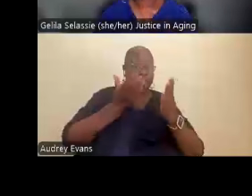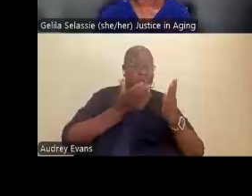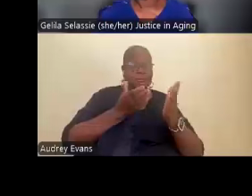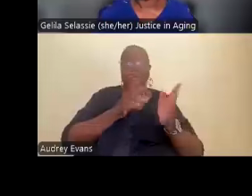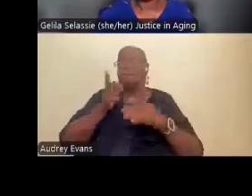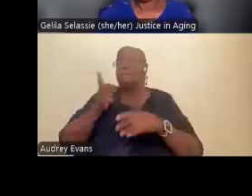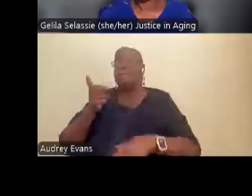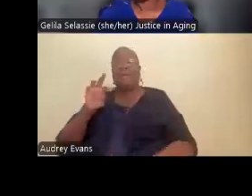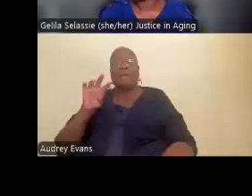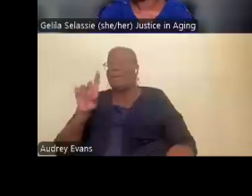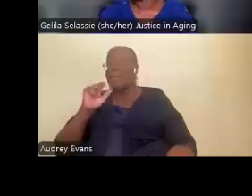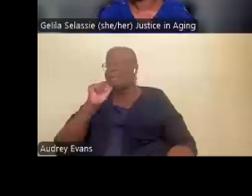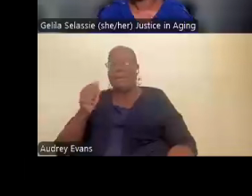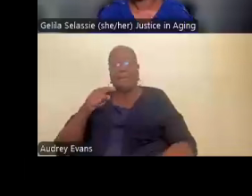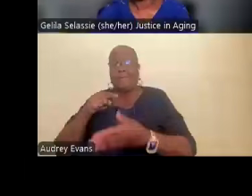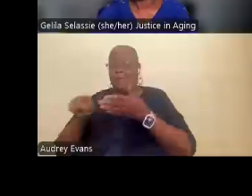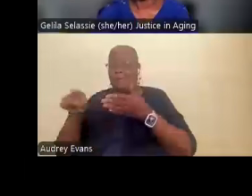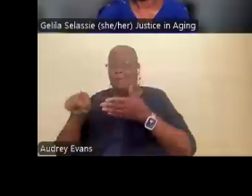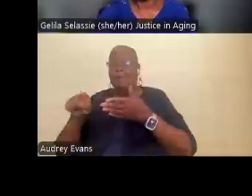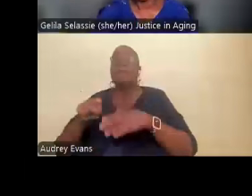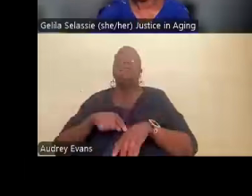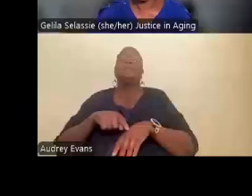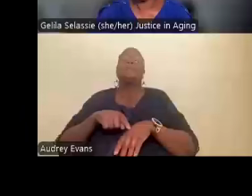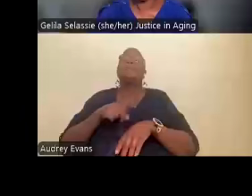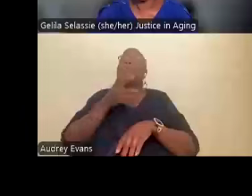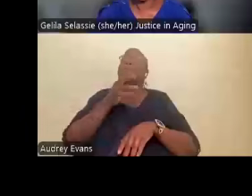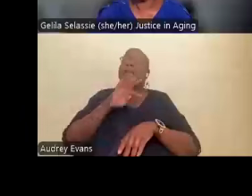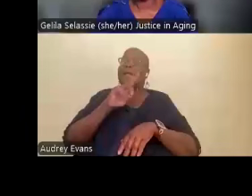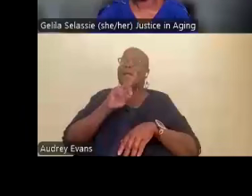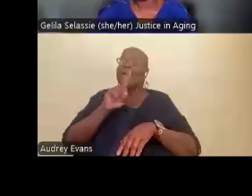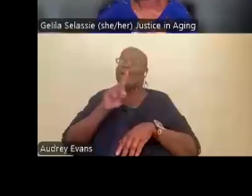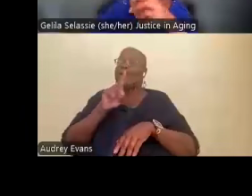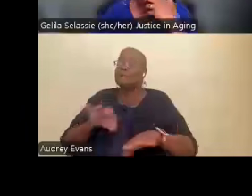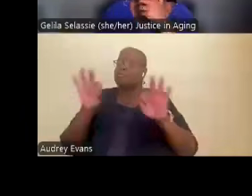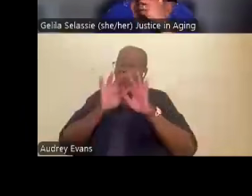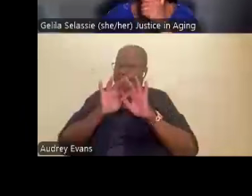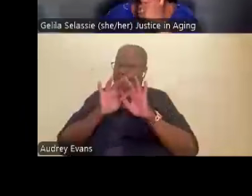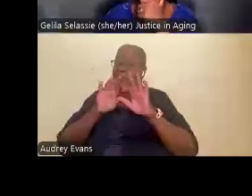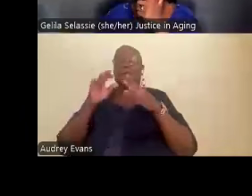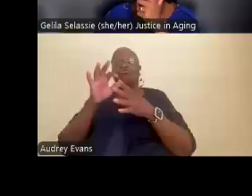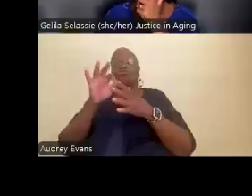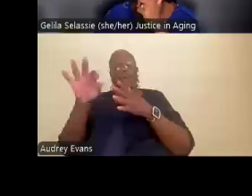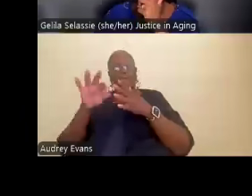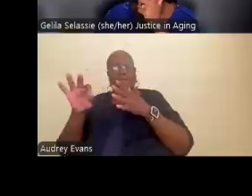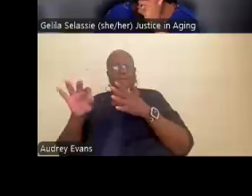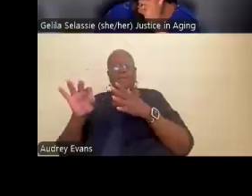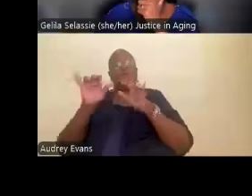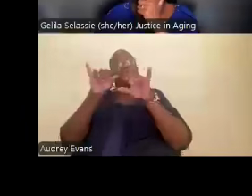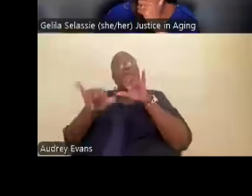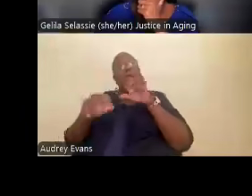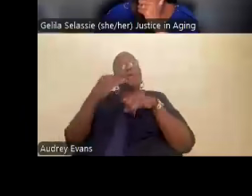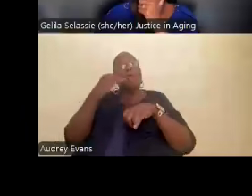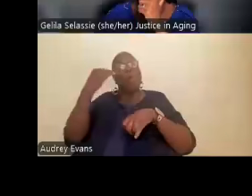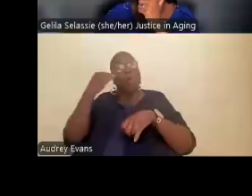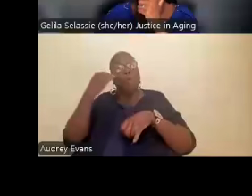services. Medicaid is important because it provides choice. It helps people age in their home instead of having